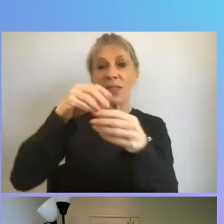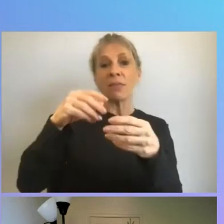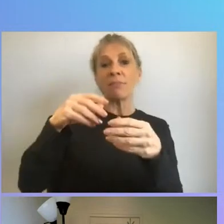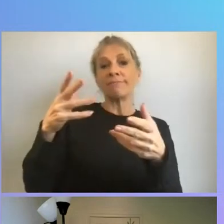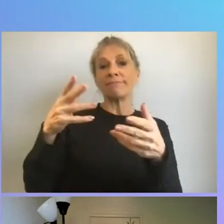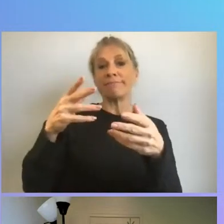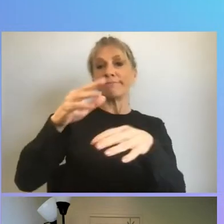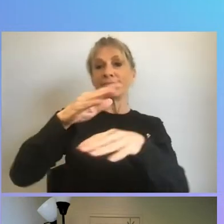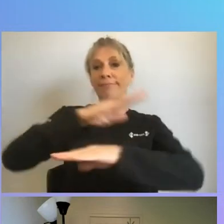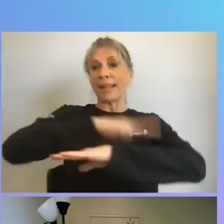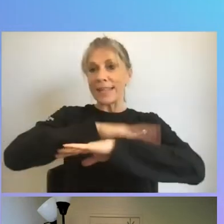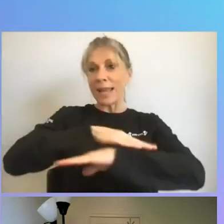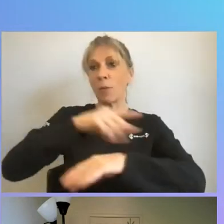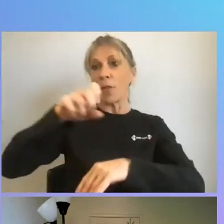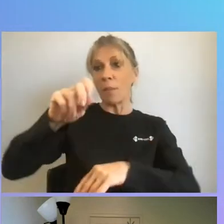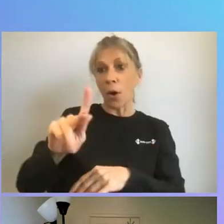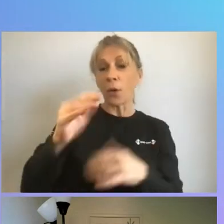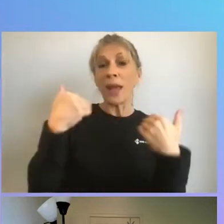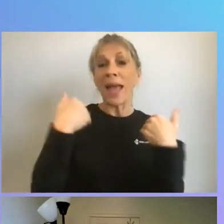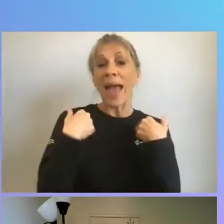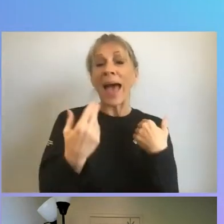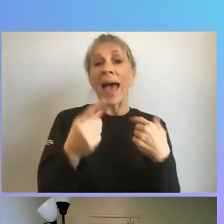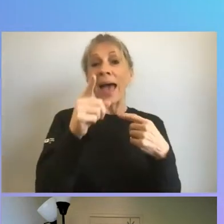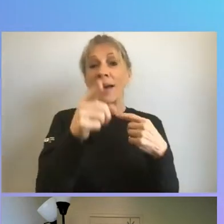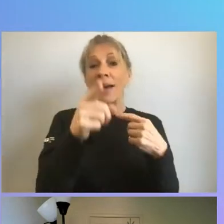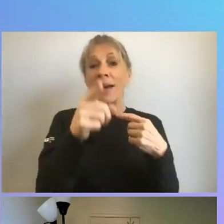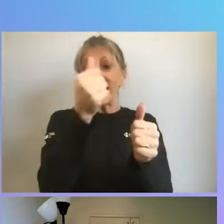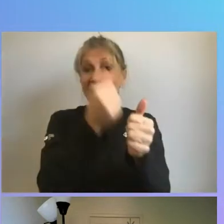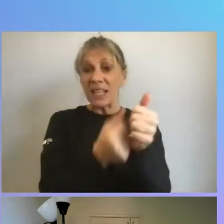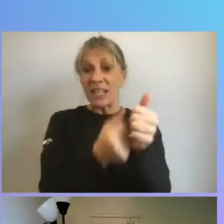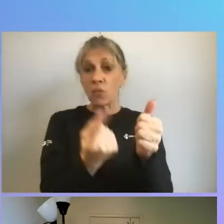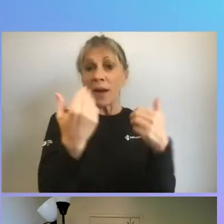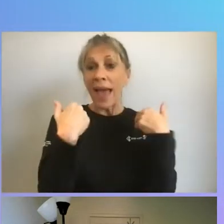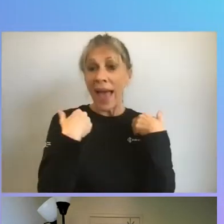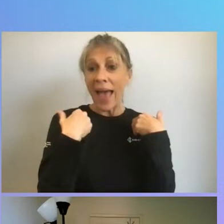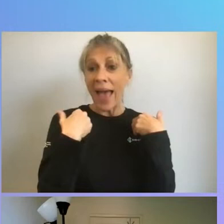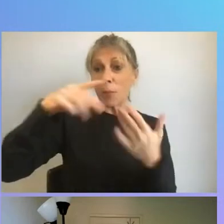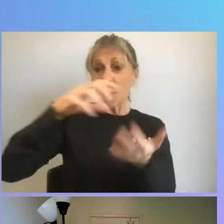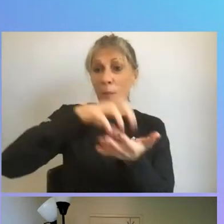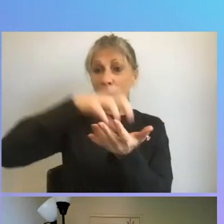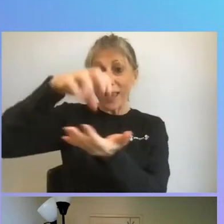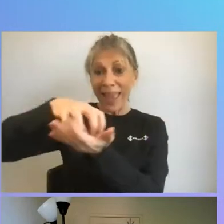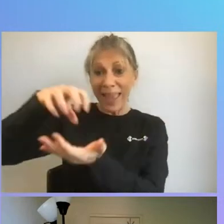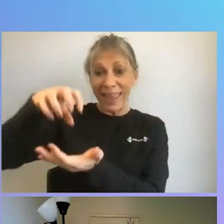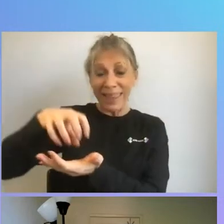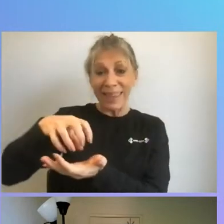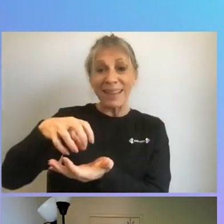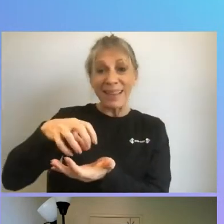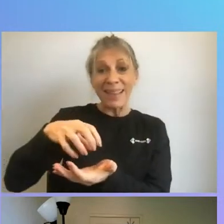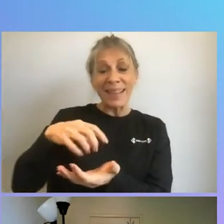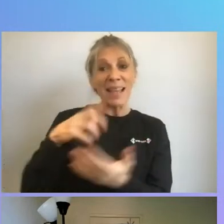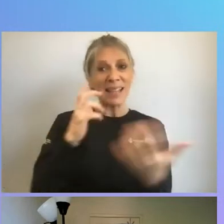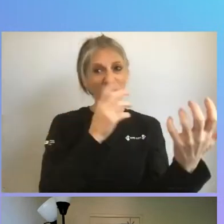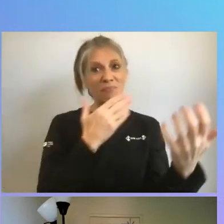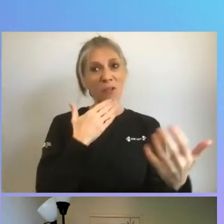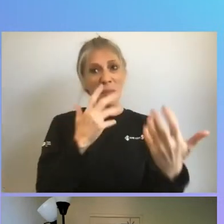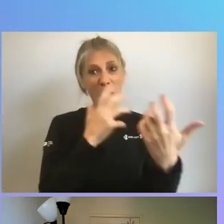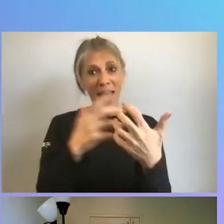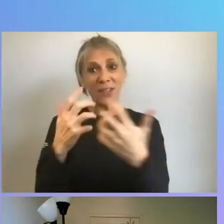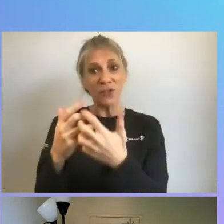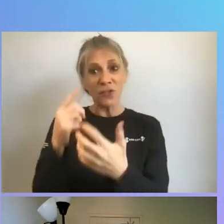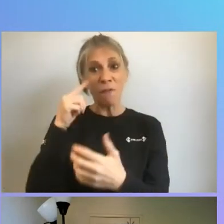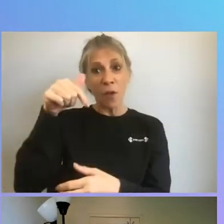of 4 purple, each with 1 purple cake. And they seem to be pretty good matches for this